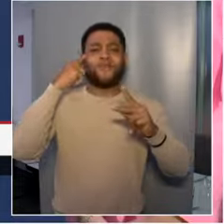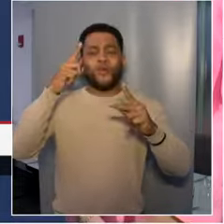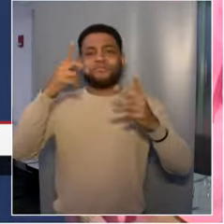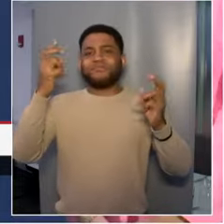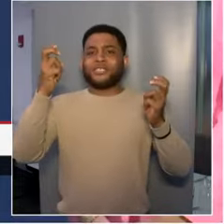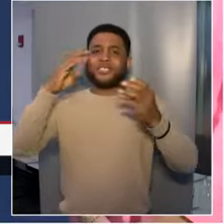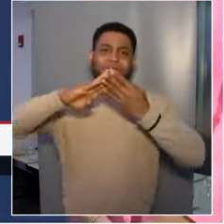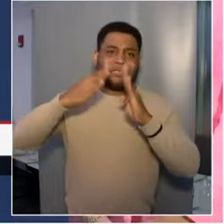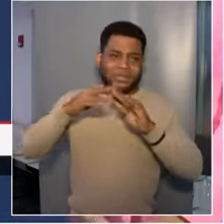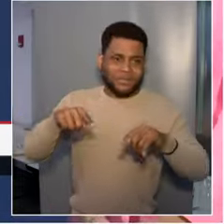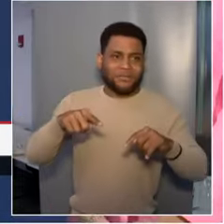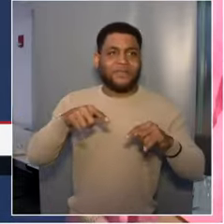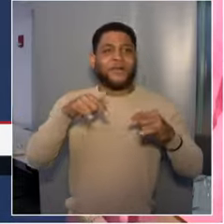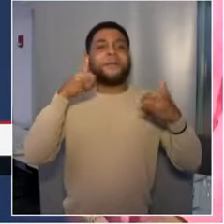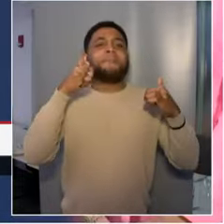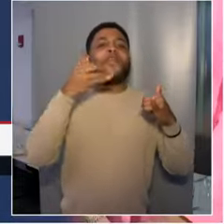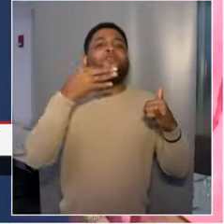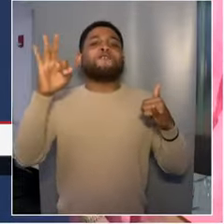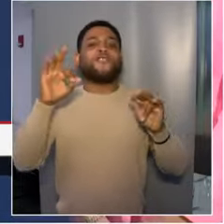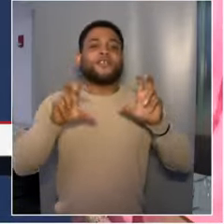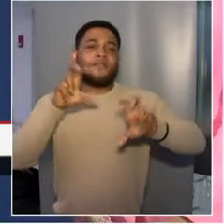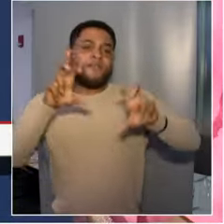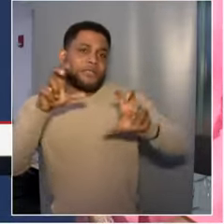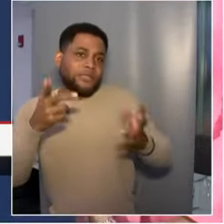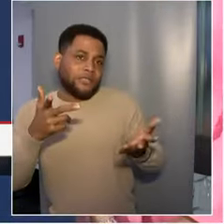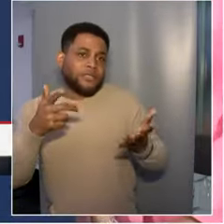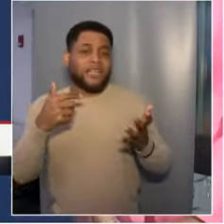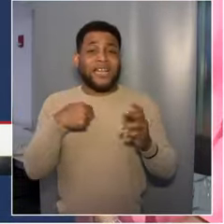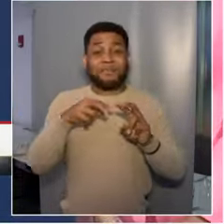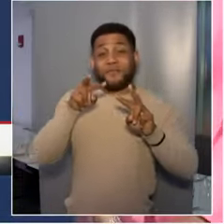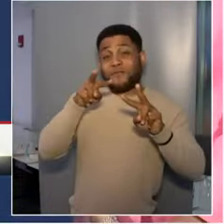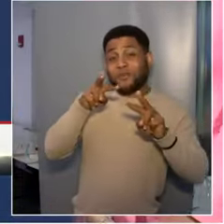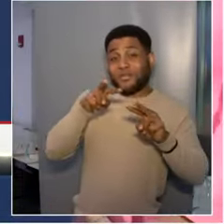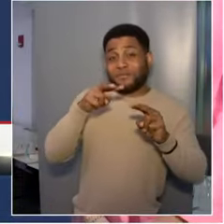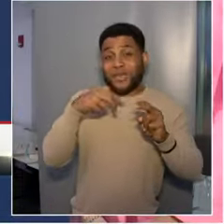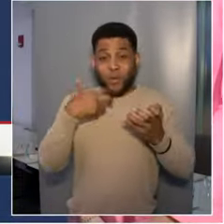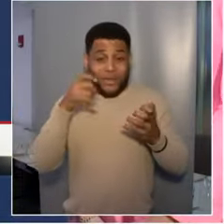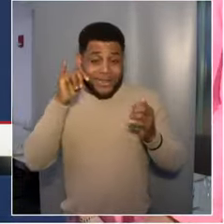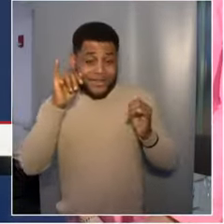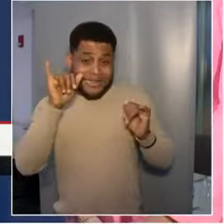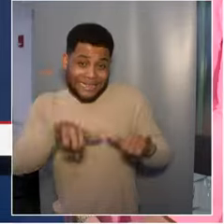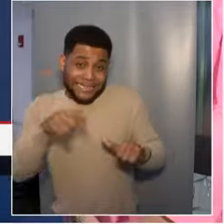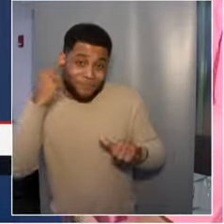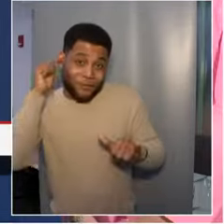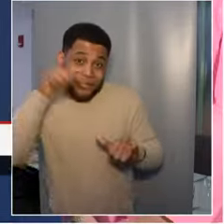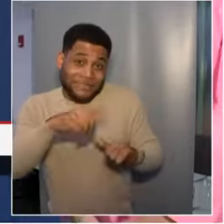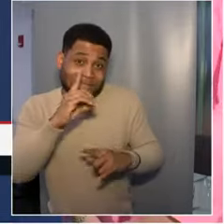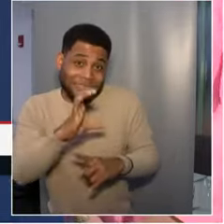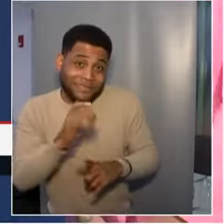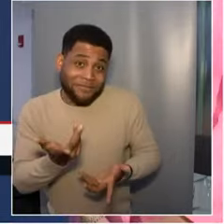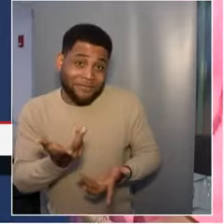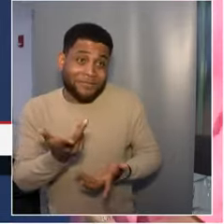certainly generates a lot of revenues for the community. This week, 7 days, we have 6 events.